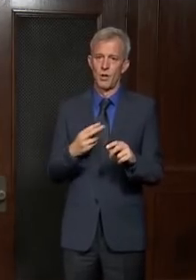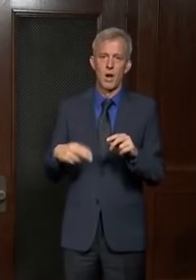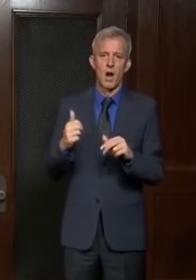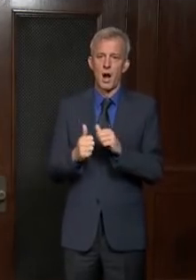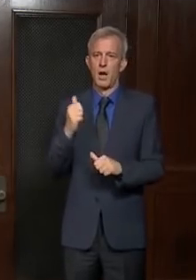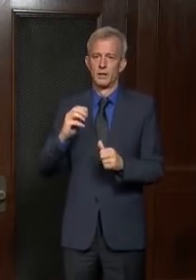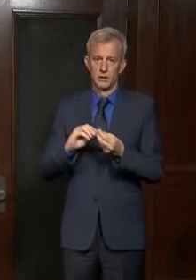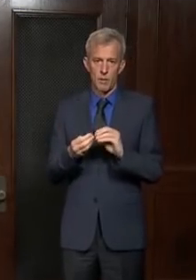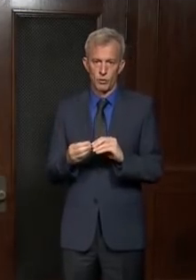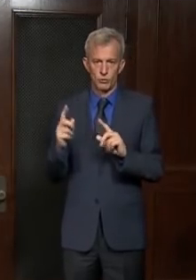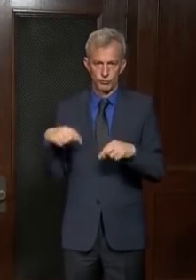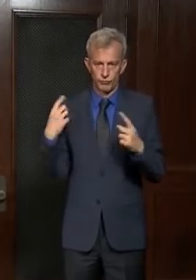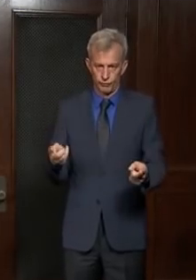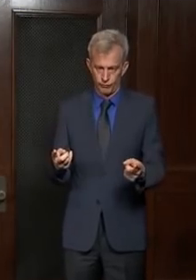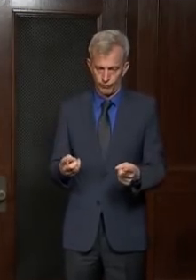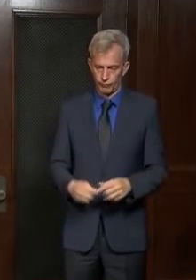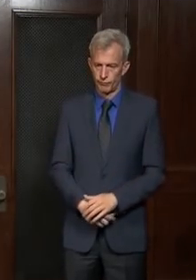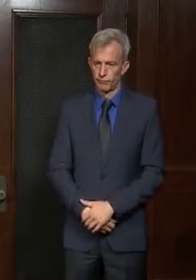Excuse me.